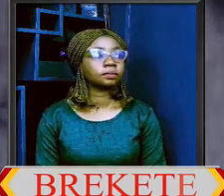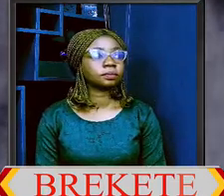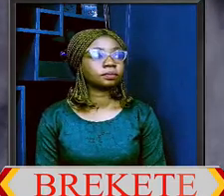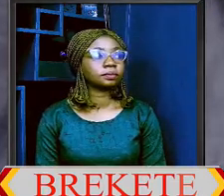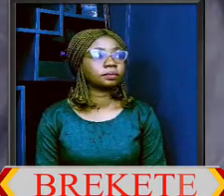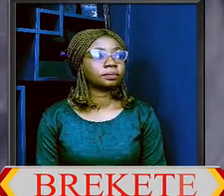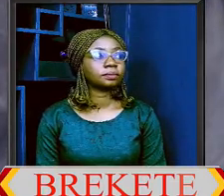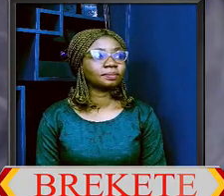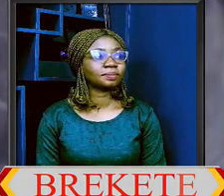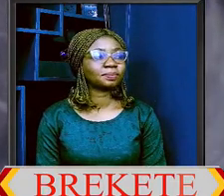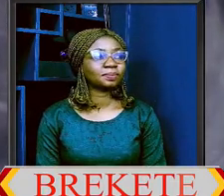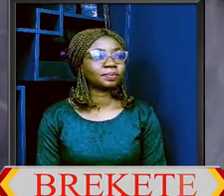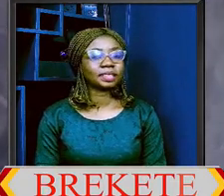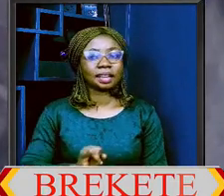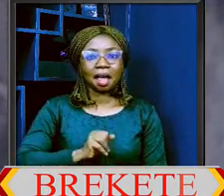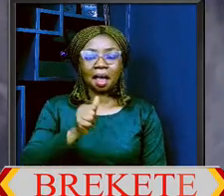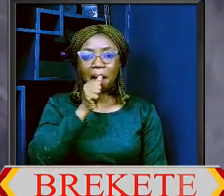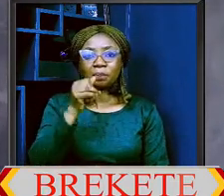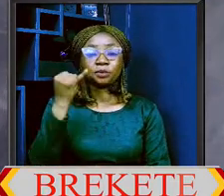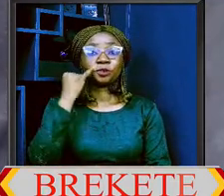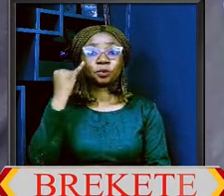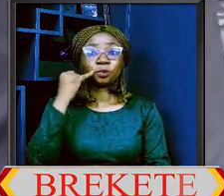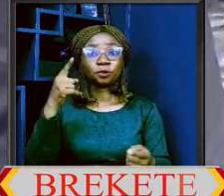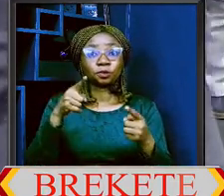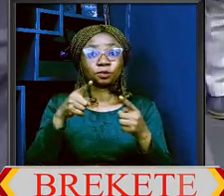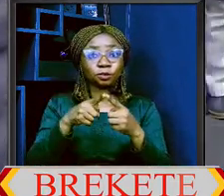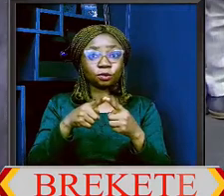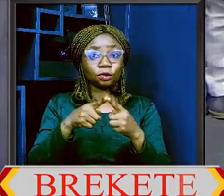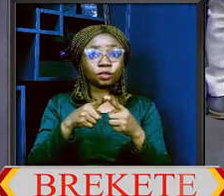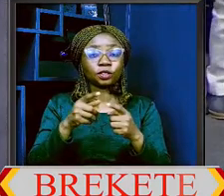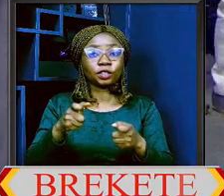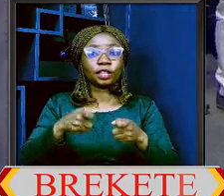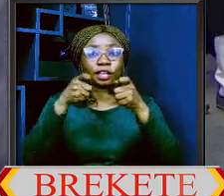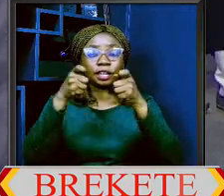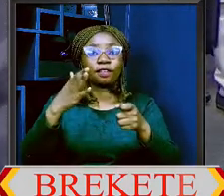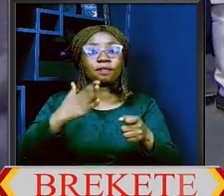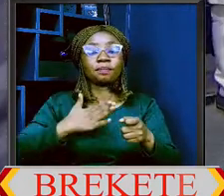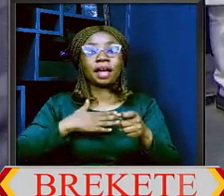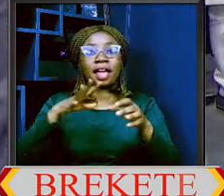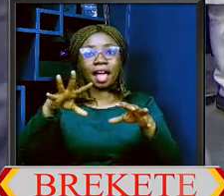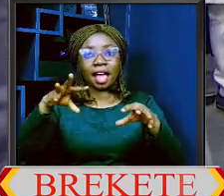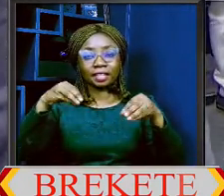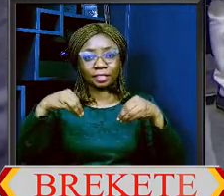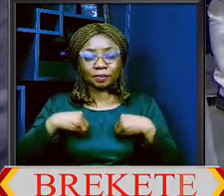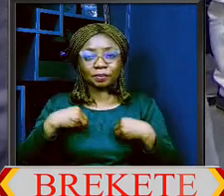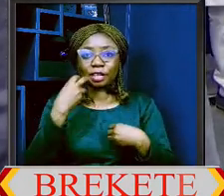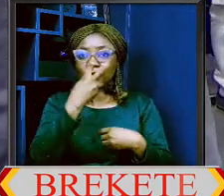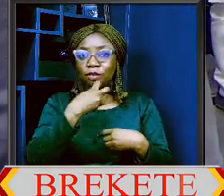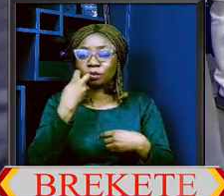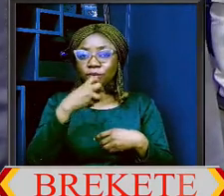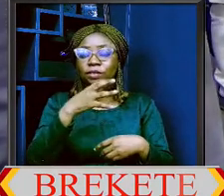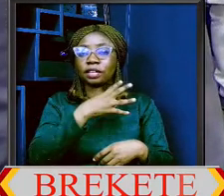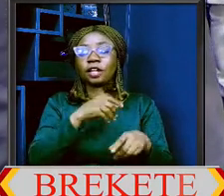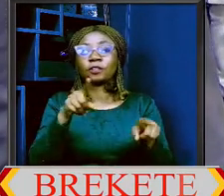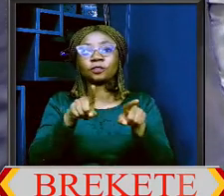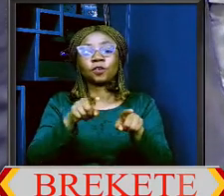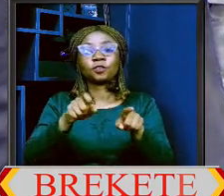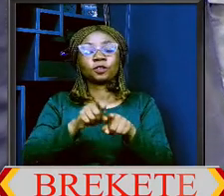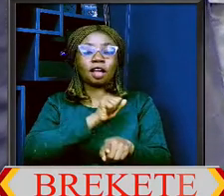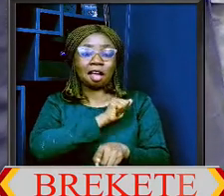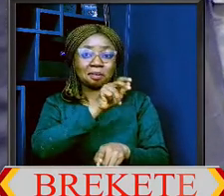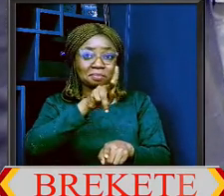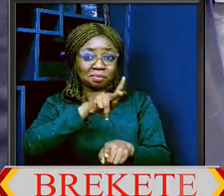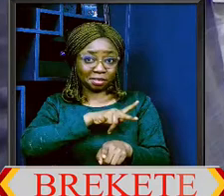know I am supposed to give my acceptance speech as well as